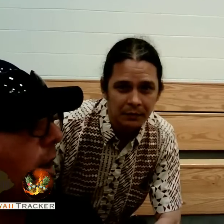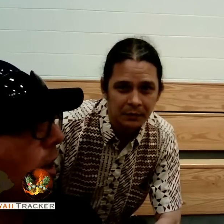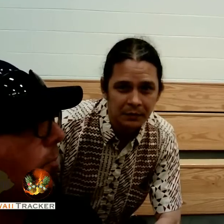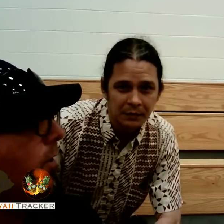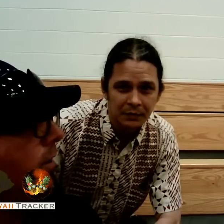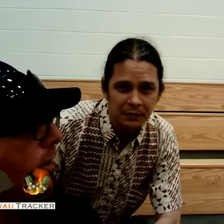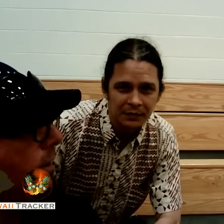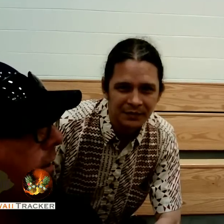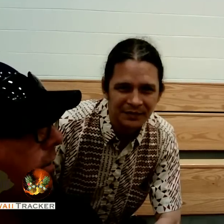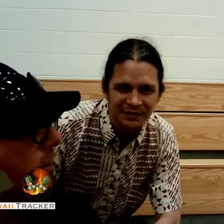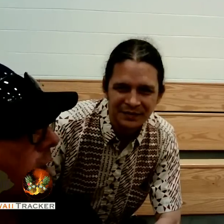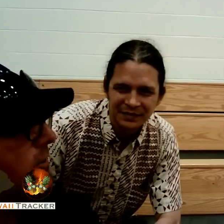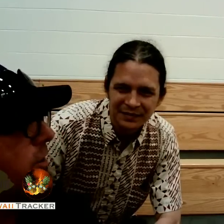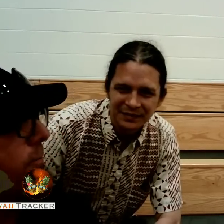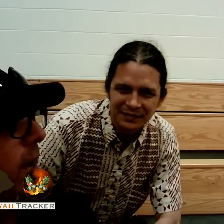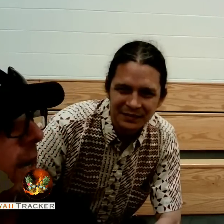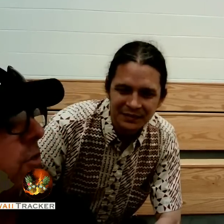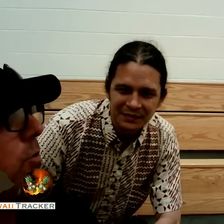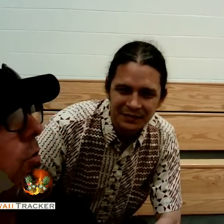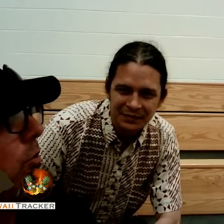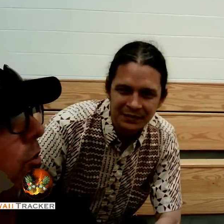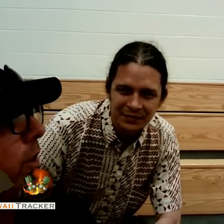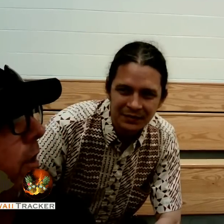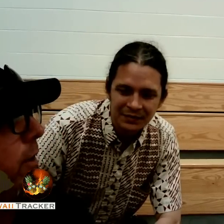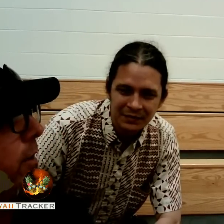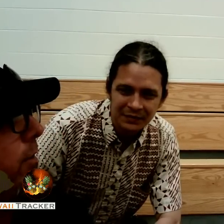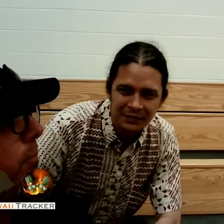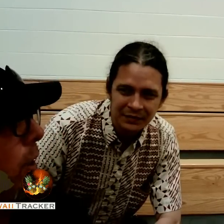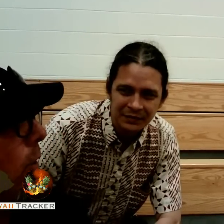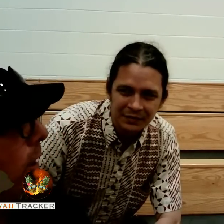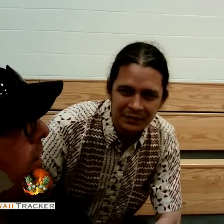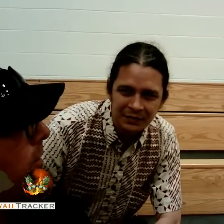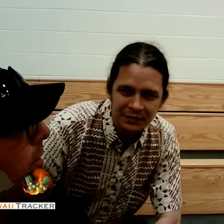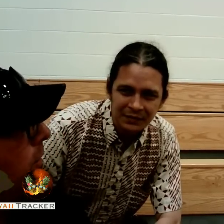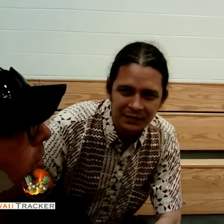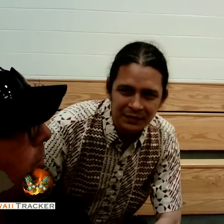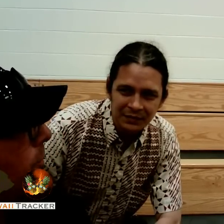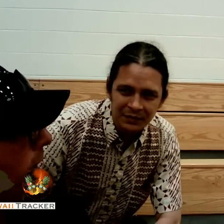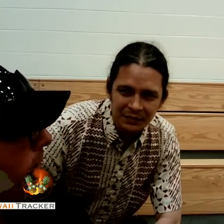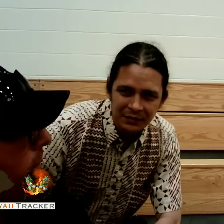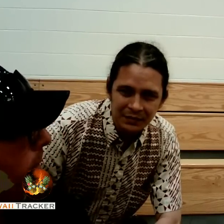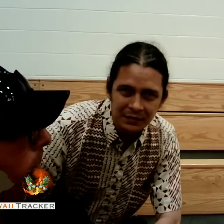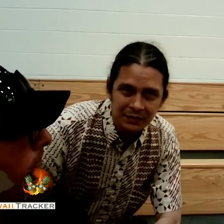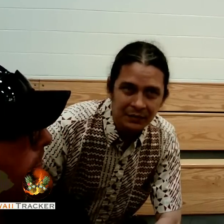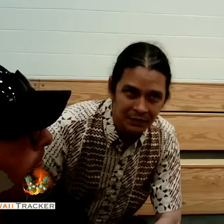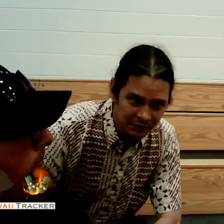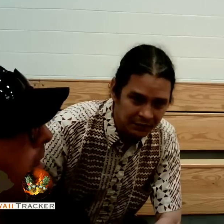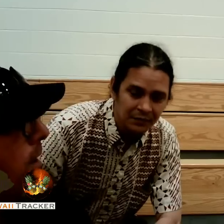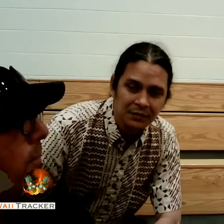the hub is across the street from the high school in Pahala, right?